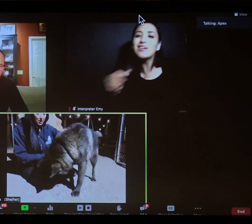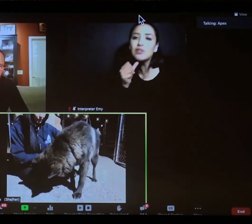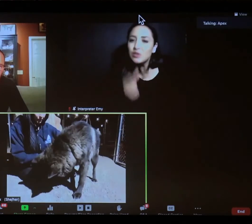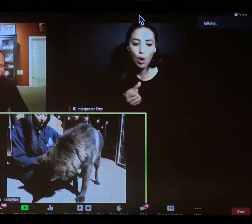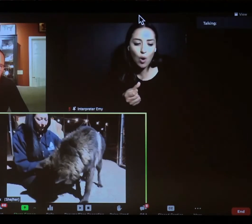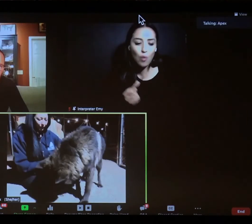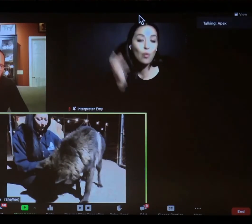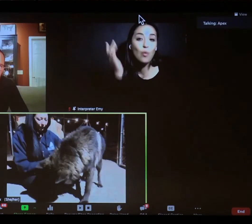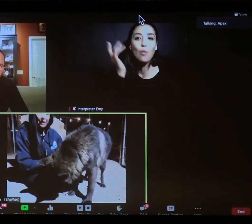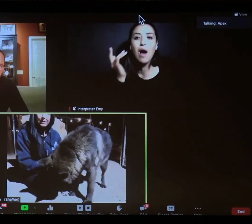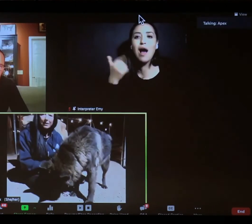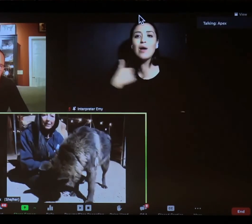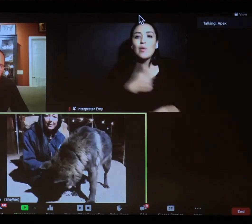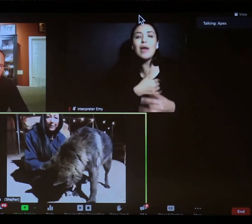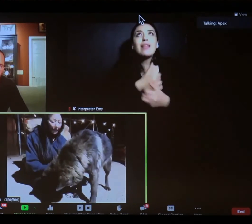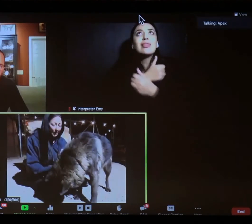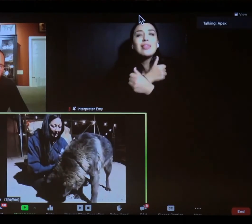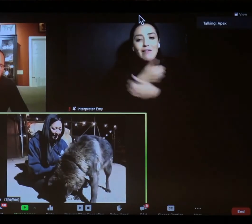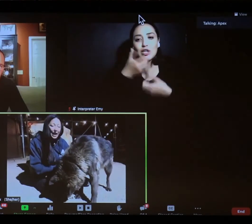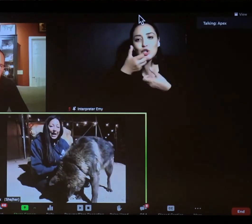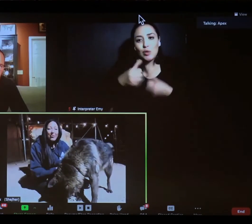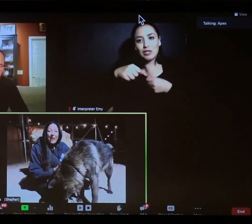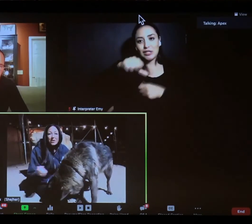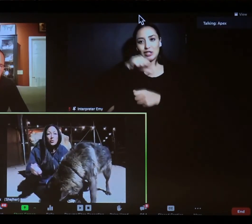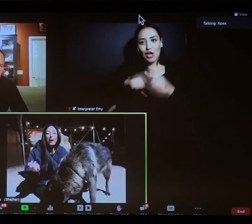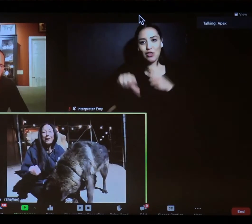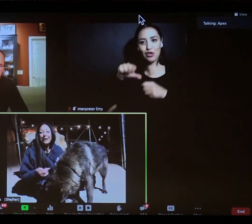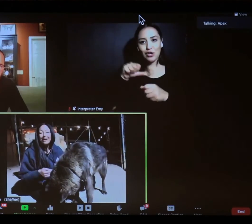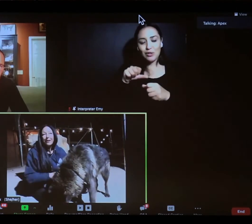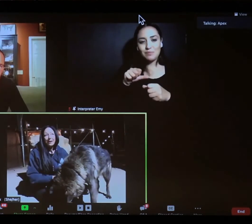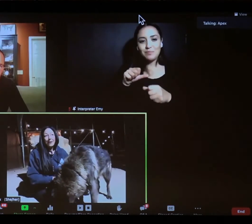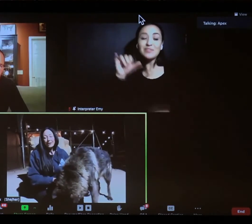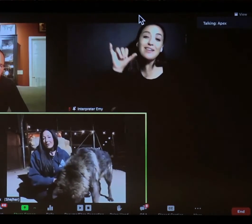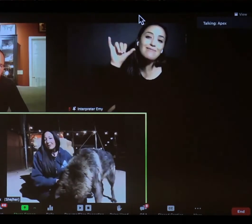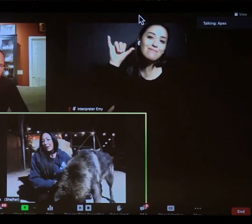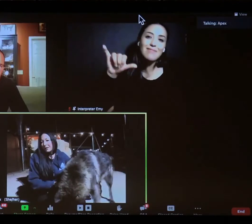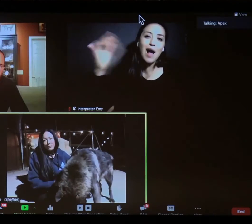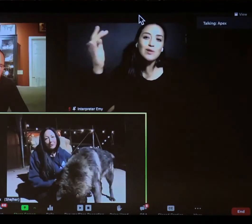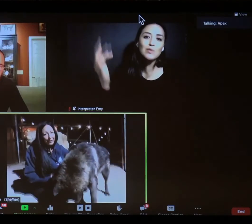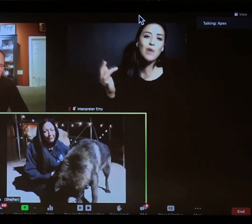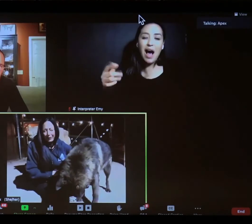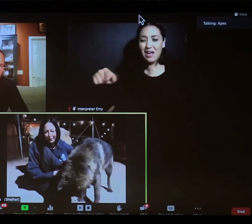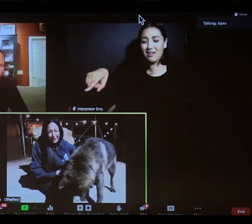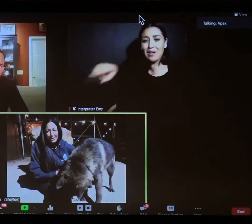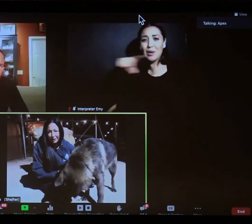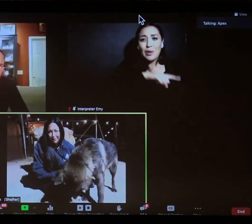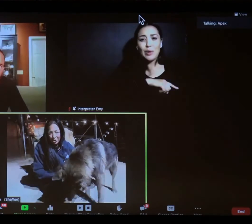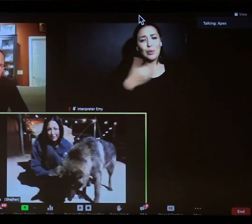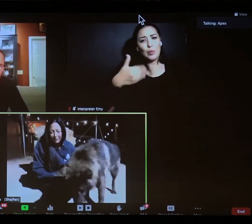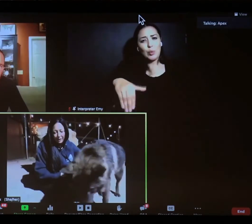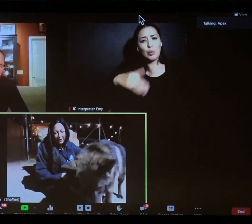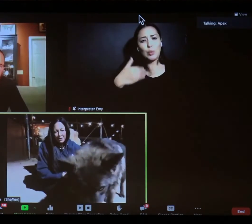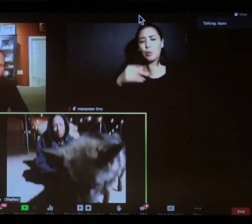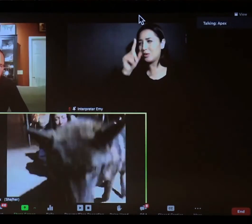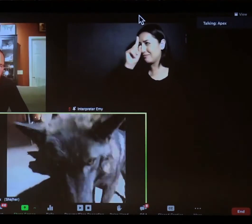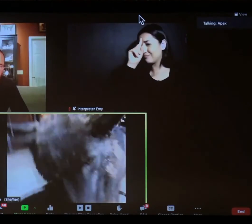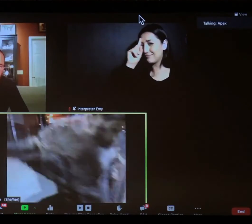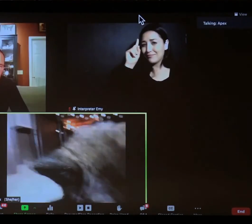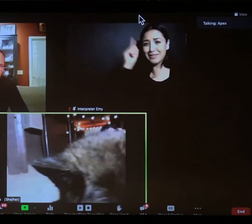And so that's why these guys are very, very intelligent, and it's